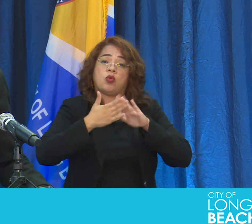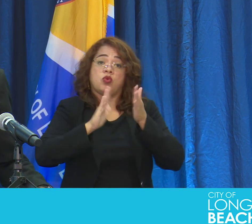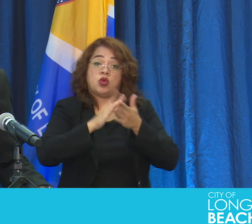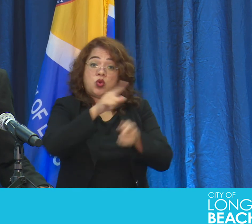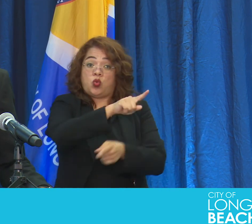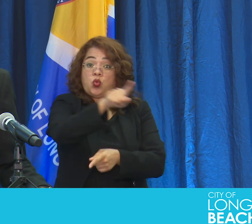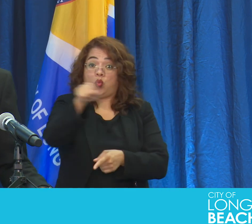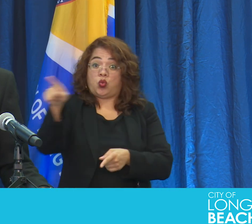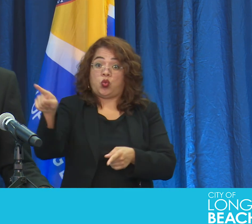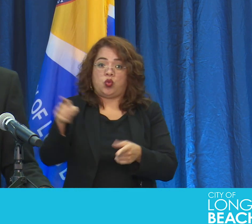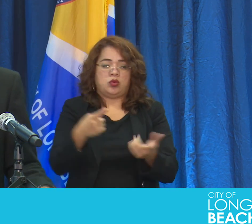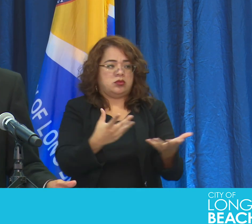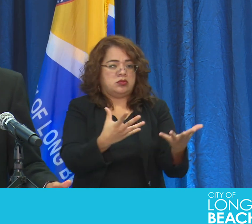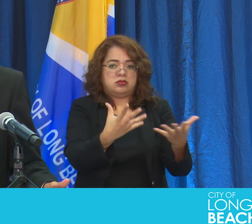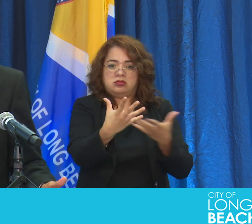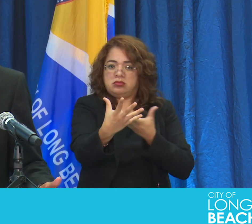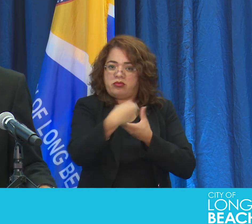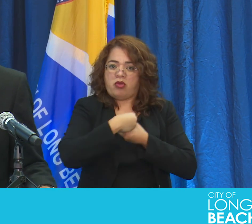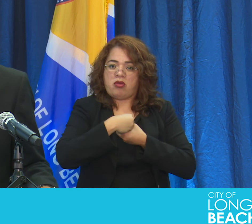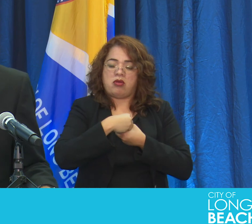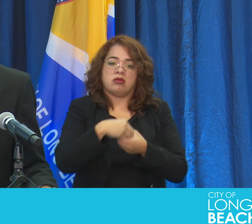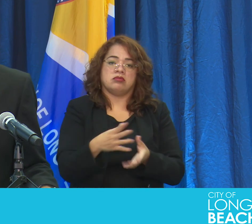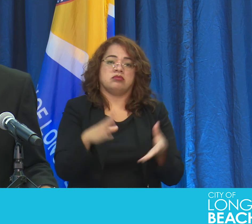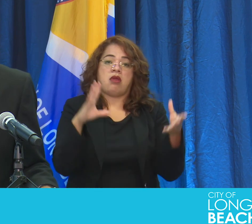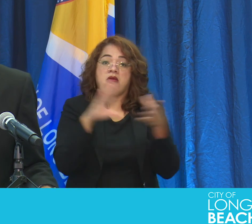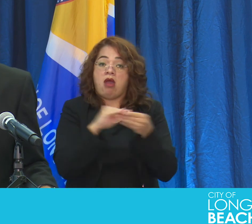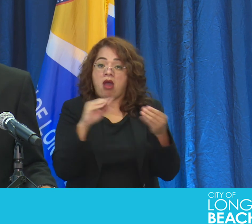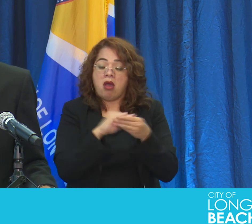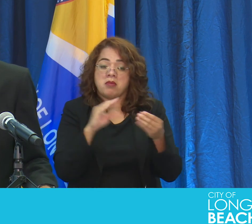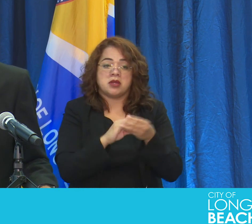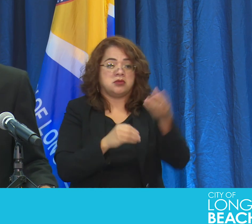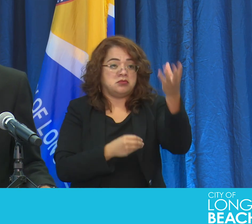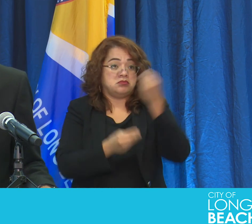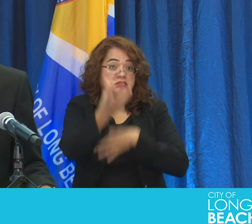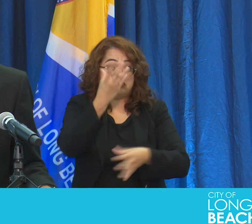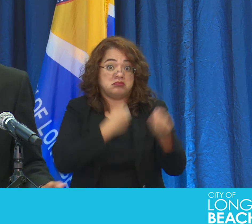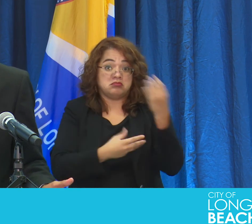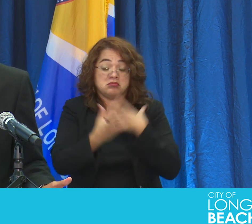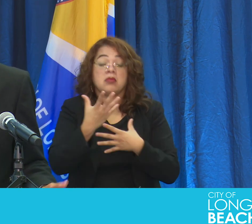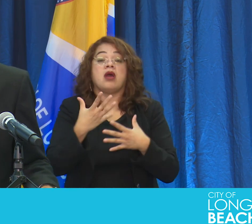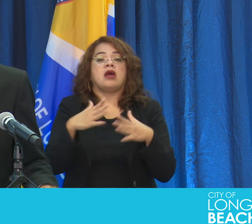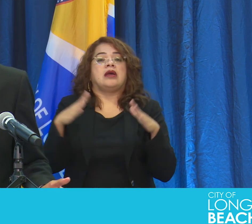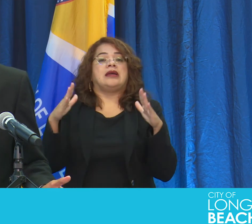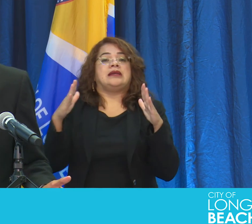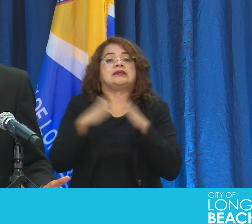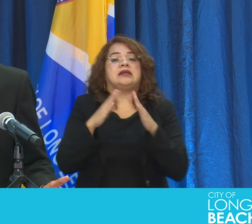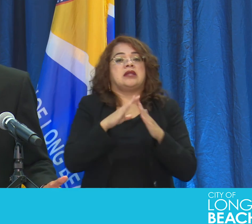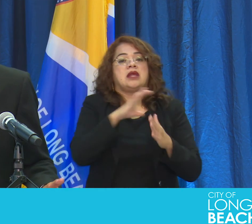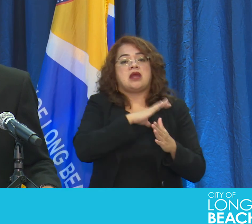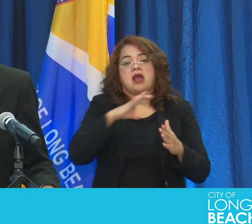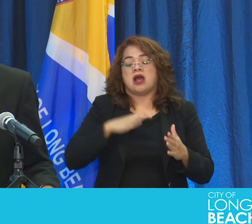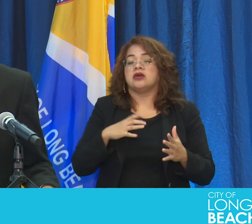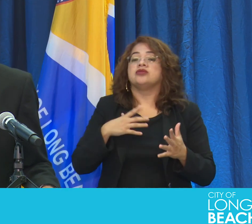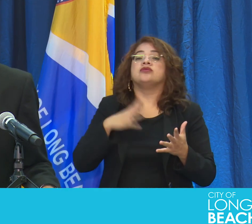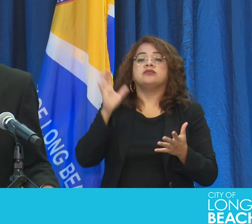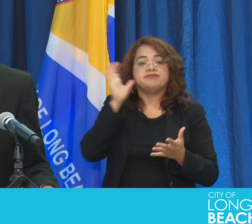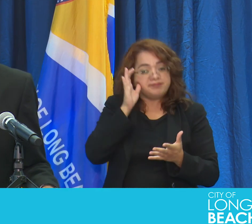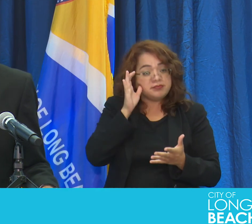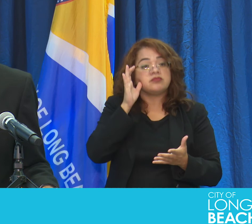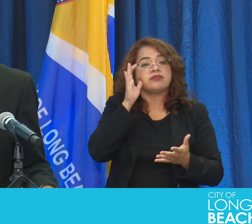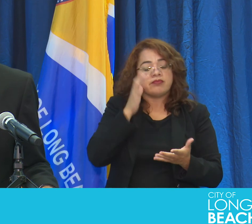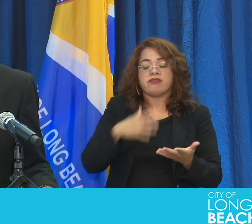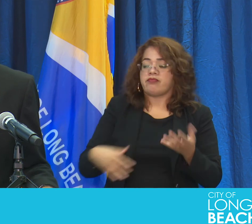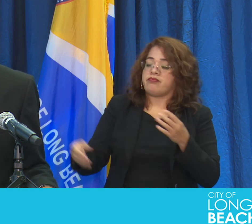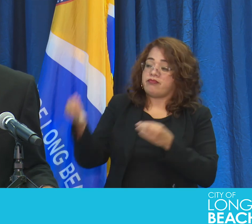city, and the council will make additional changes, and the council does every single year.